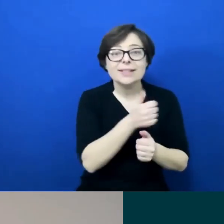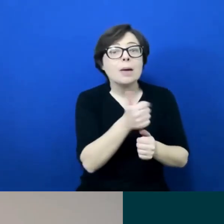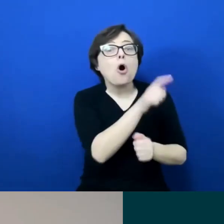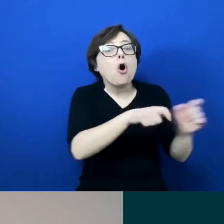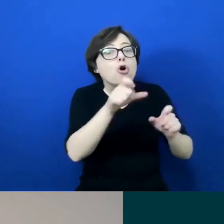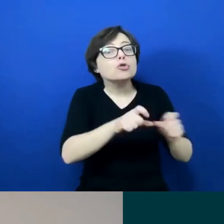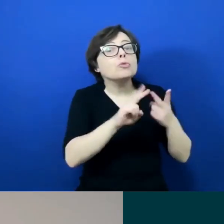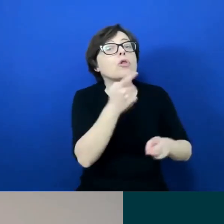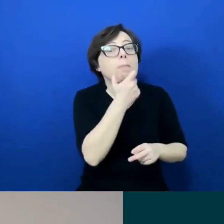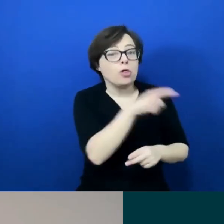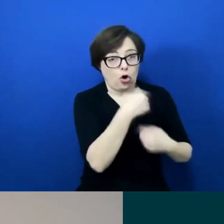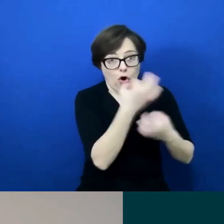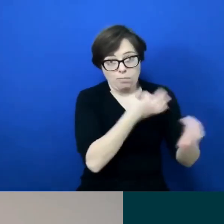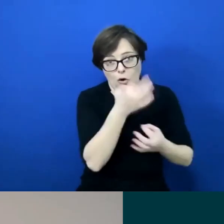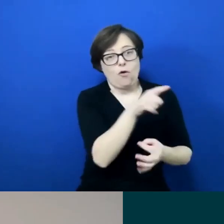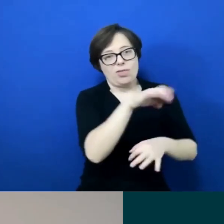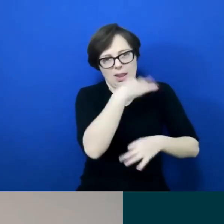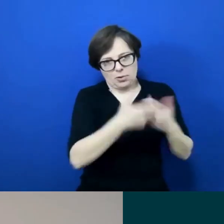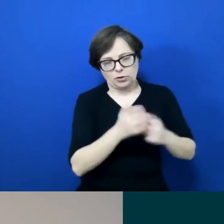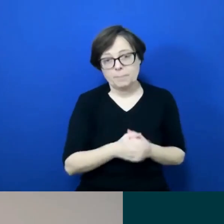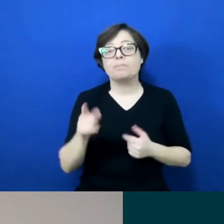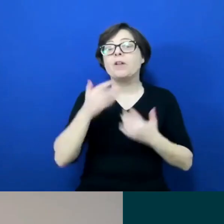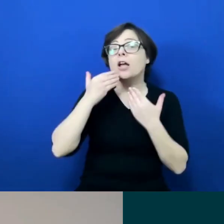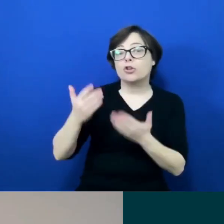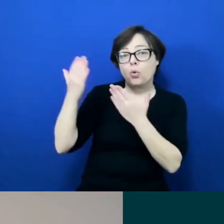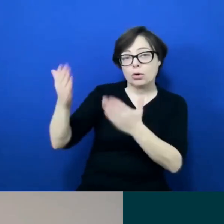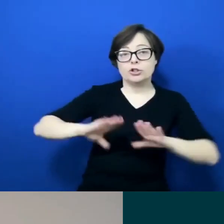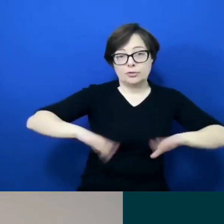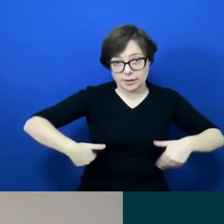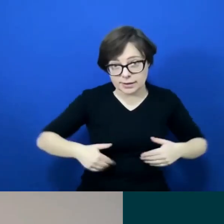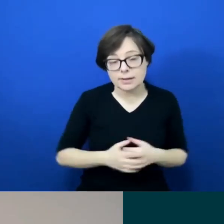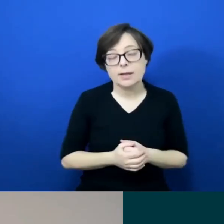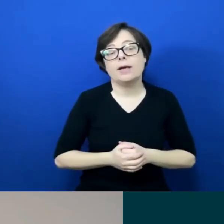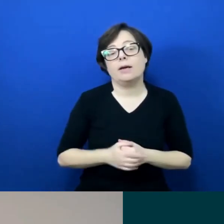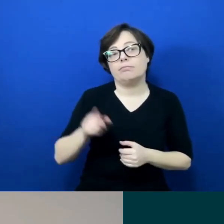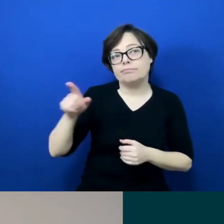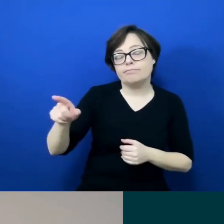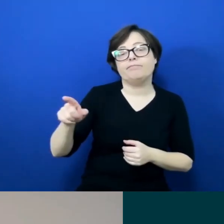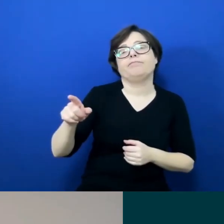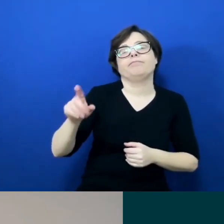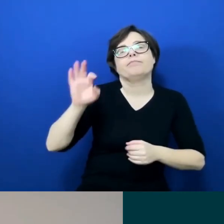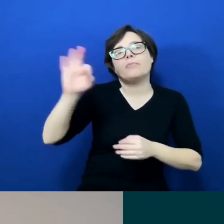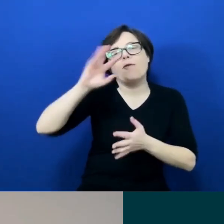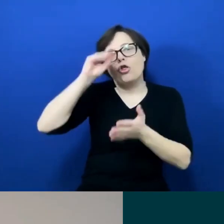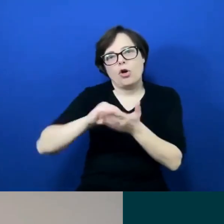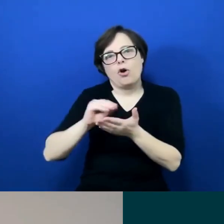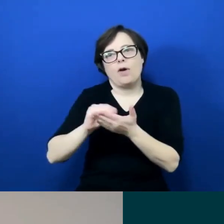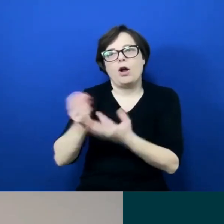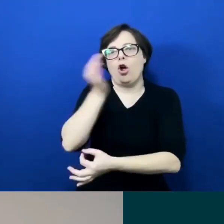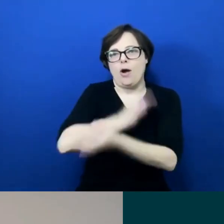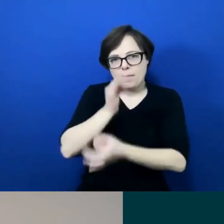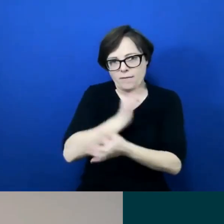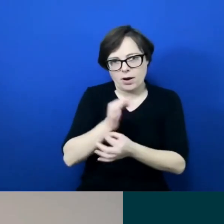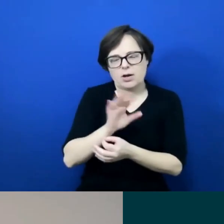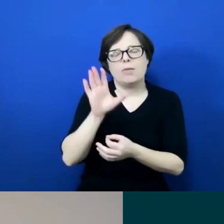give the floor later on to the representatives of the city themselves, and I'm sure they will do it better than I. I'd like to thank the Swiss